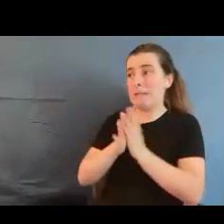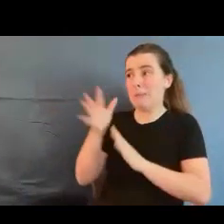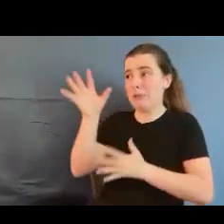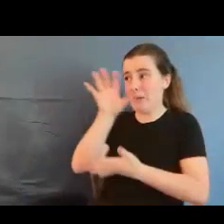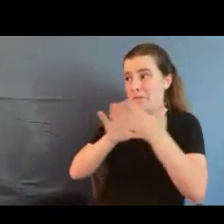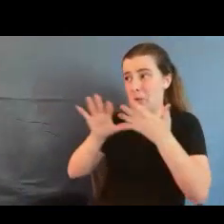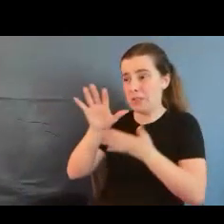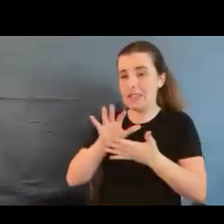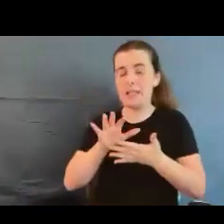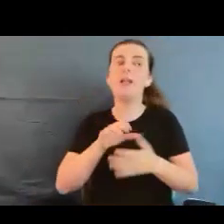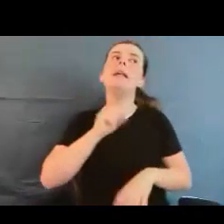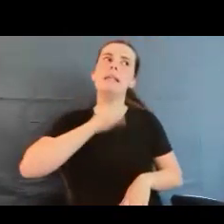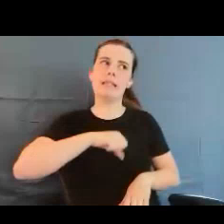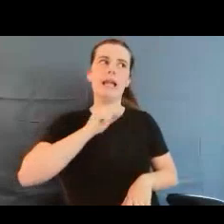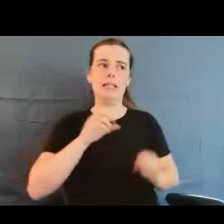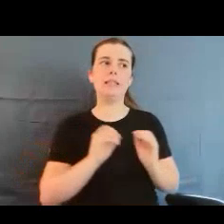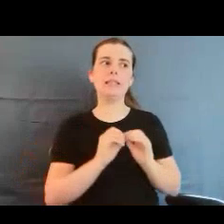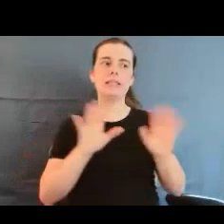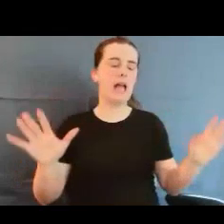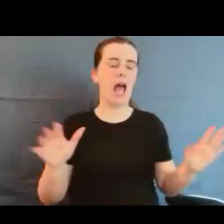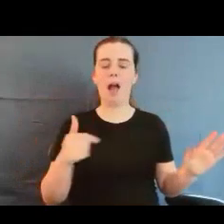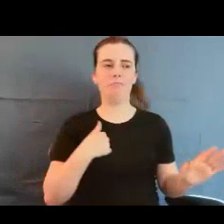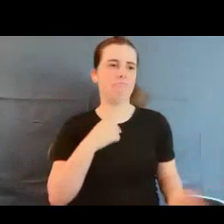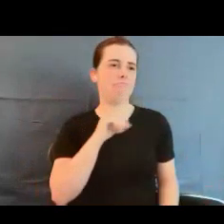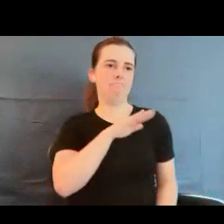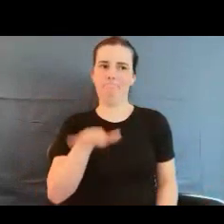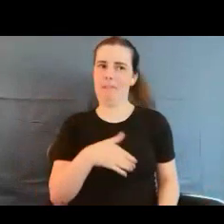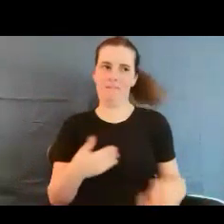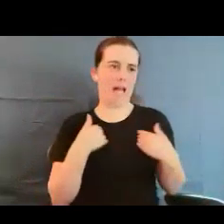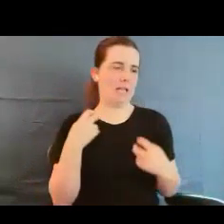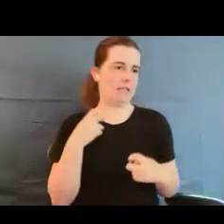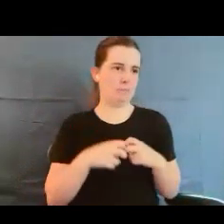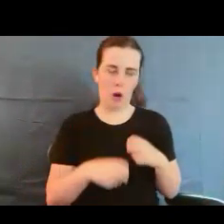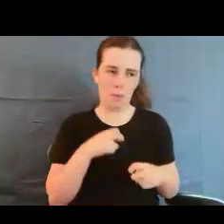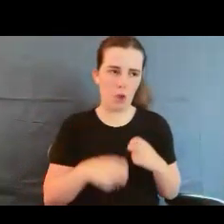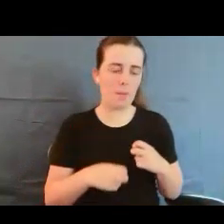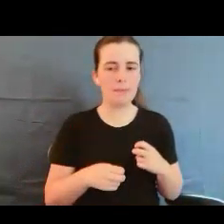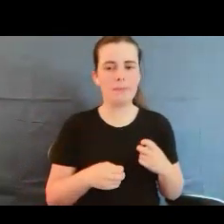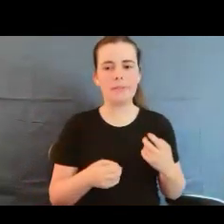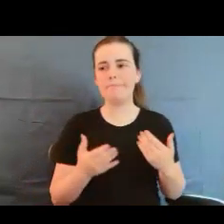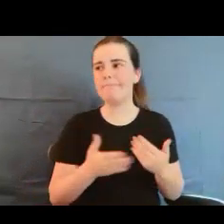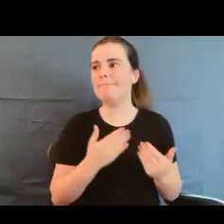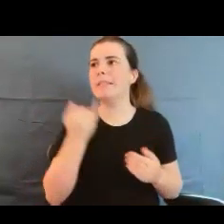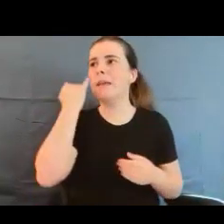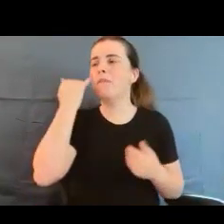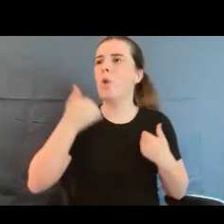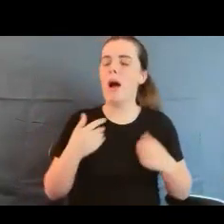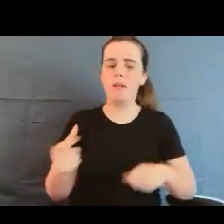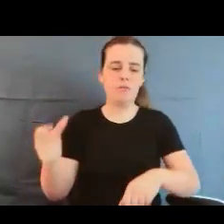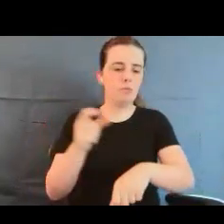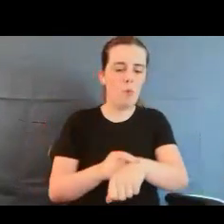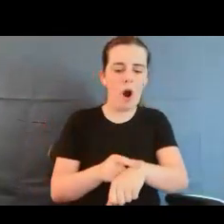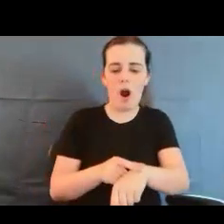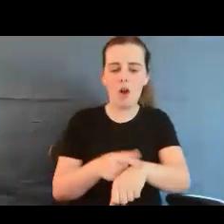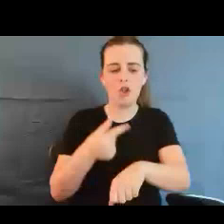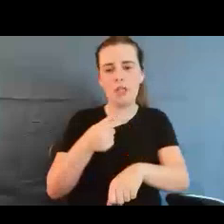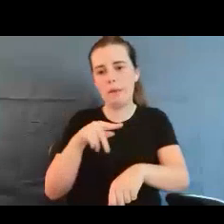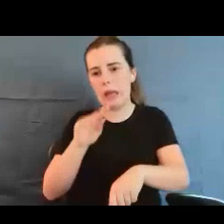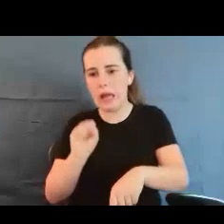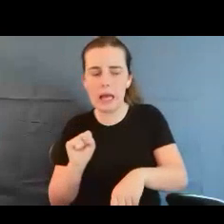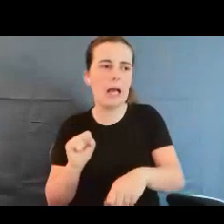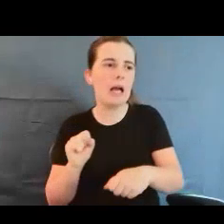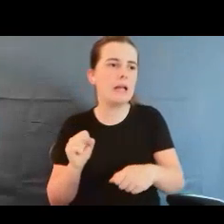never really had an issue with it. It's still helpful to download the GPX if you have a watch that will beep at you. There's no harm in that, but I have found the course to be